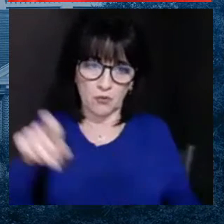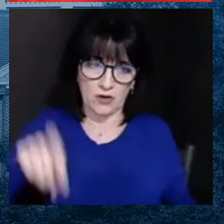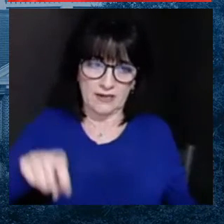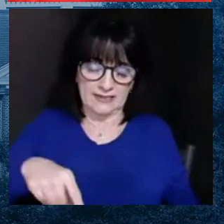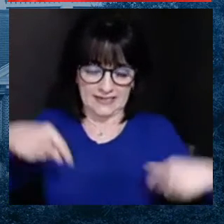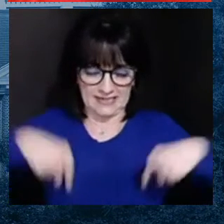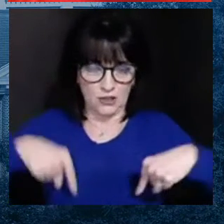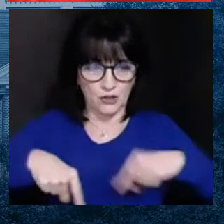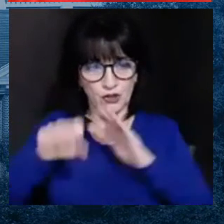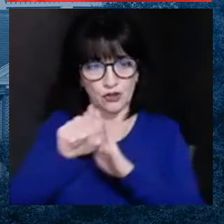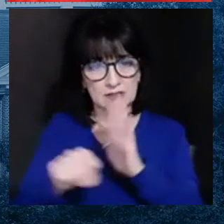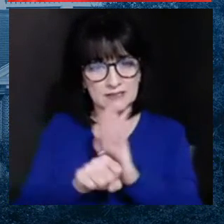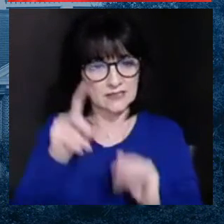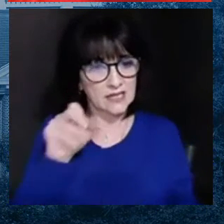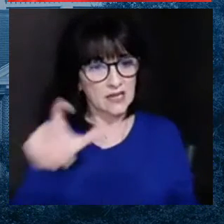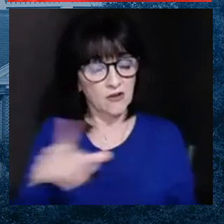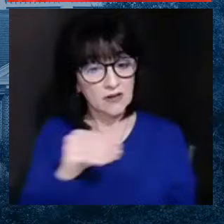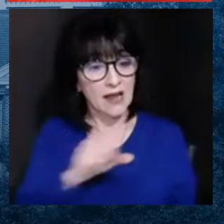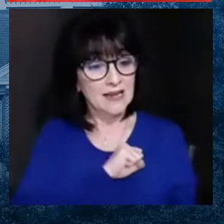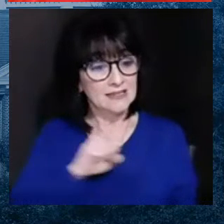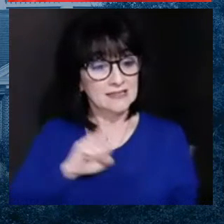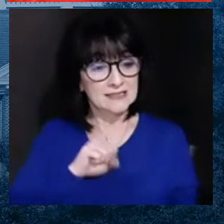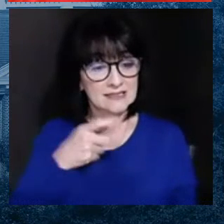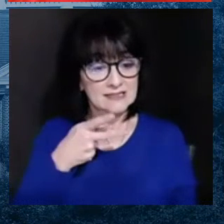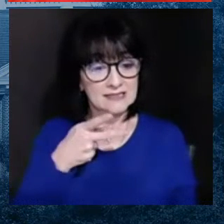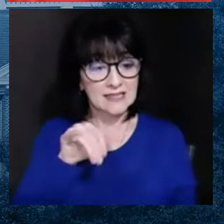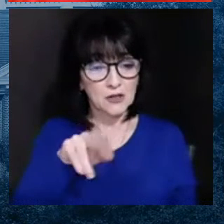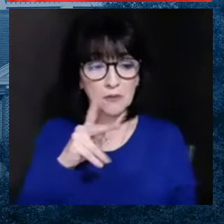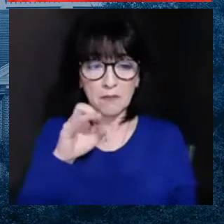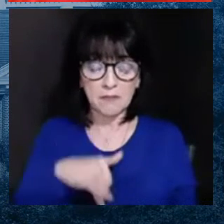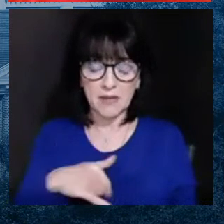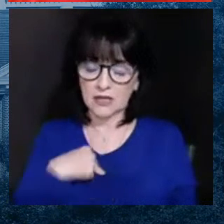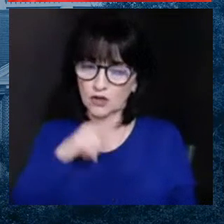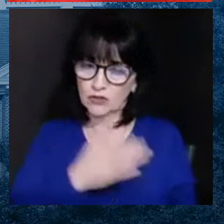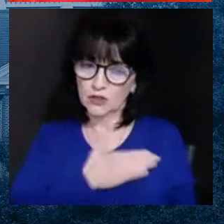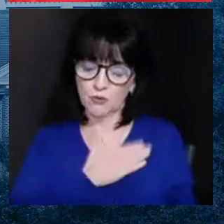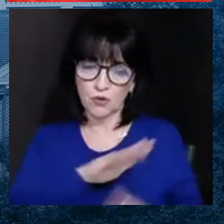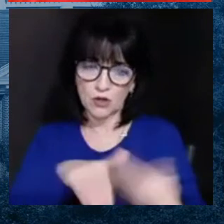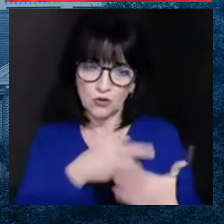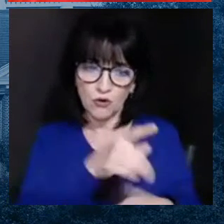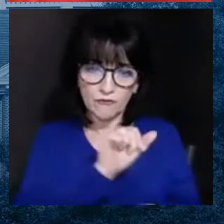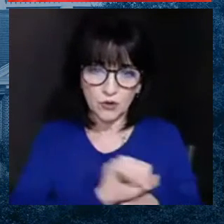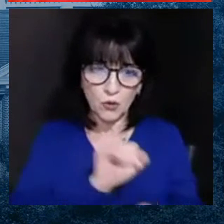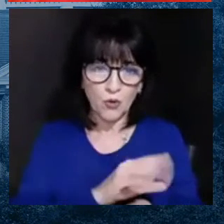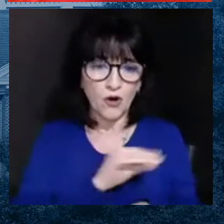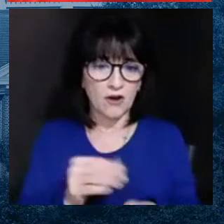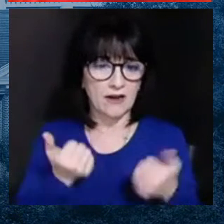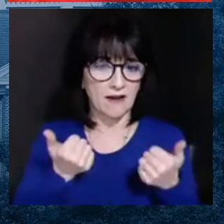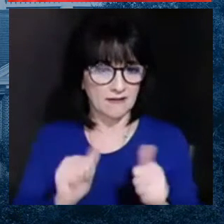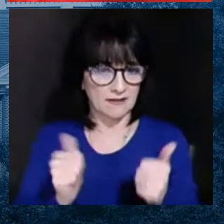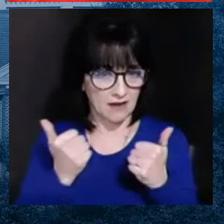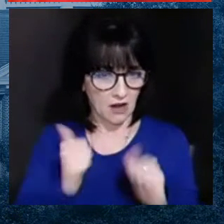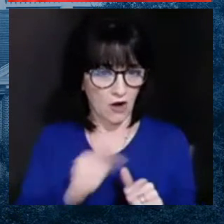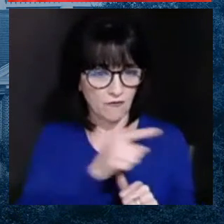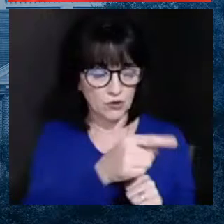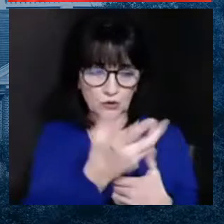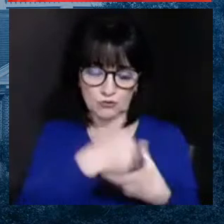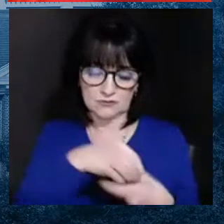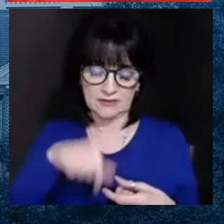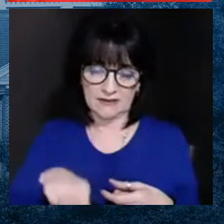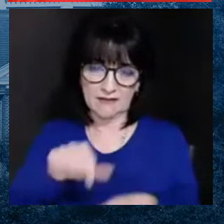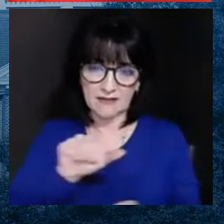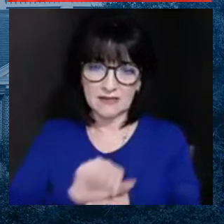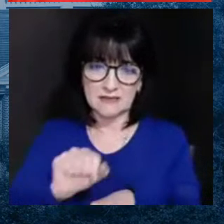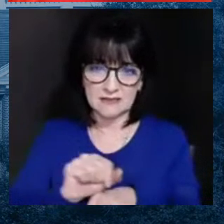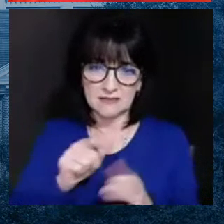Delaware. And Senator Pinckney, I truly appreciate all your work and effort that you put into this bill, and it's a pleasure working with you and